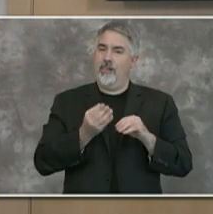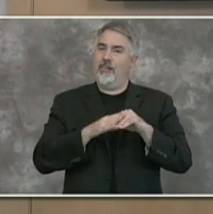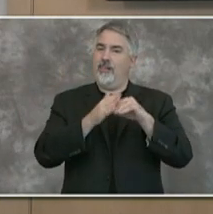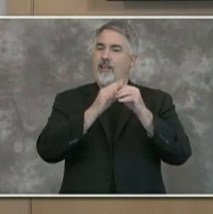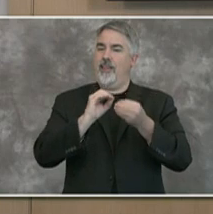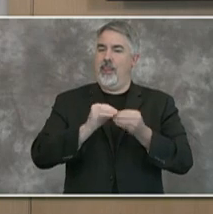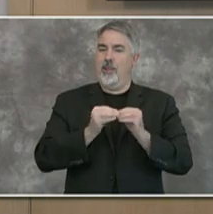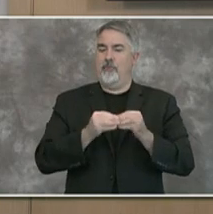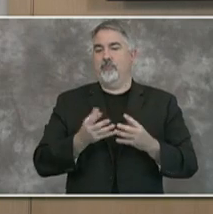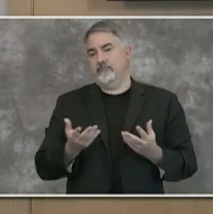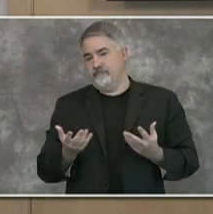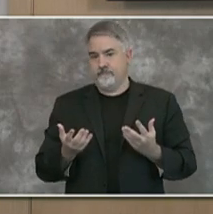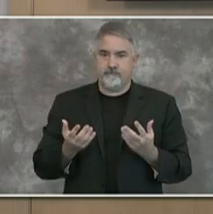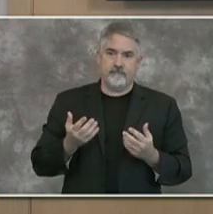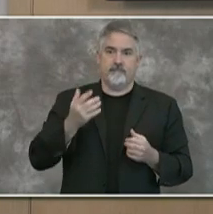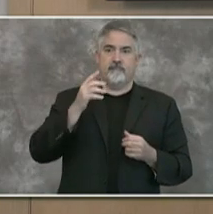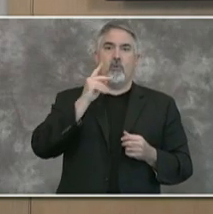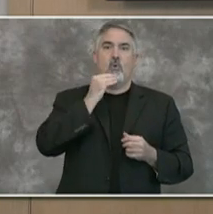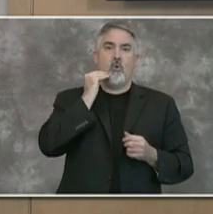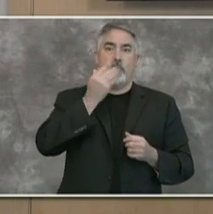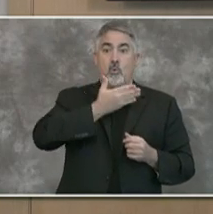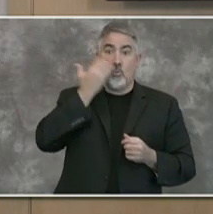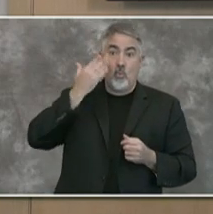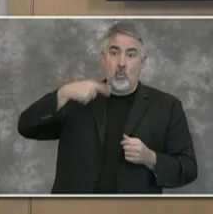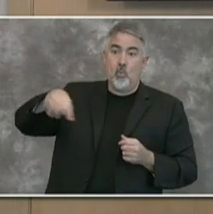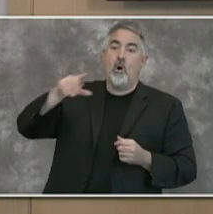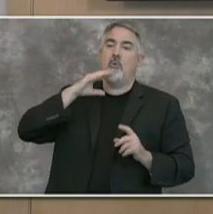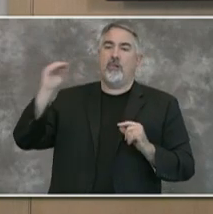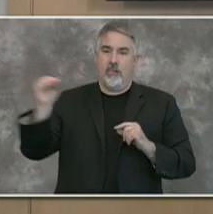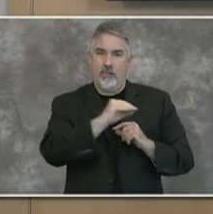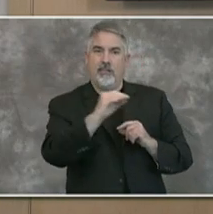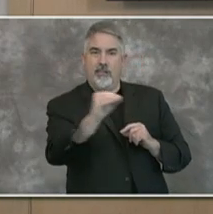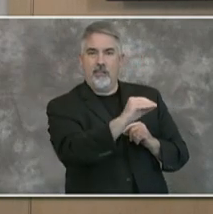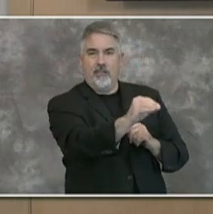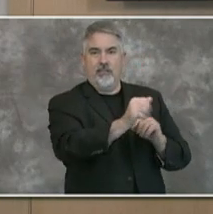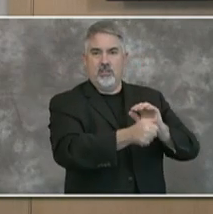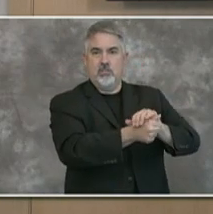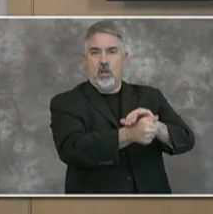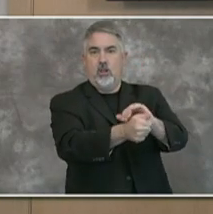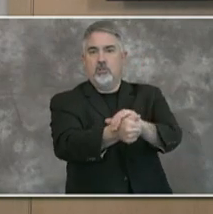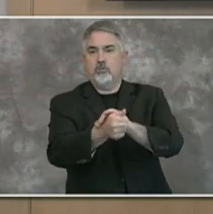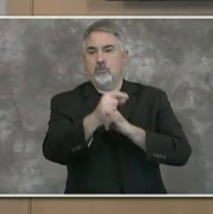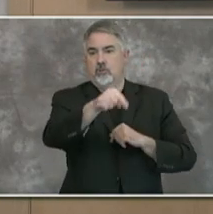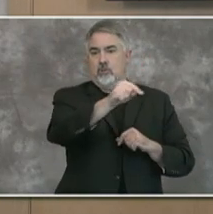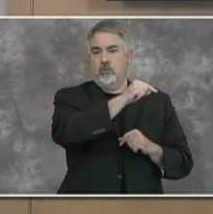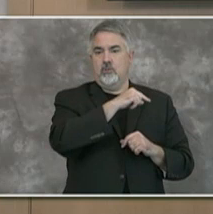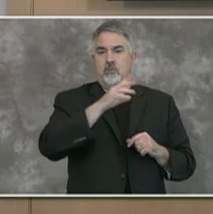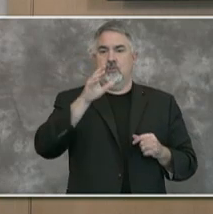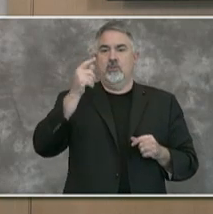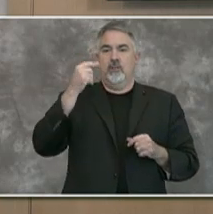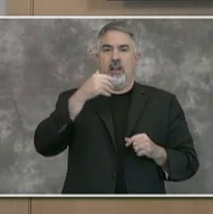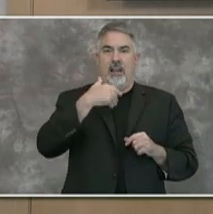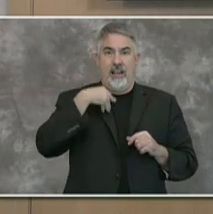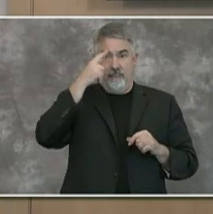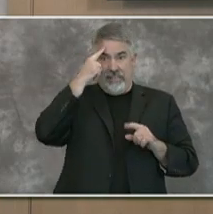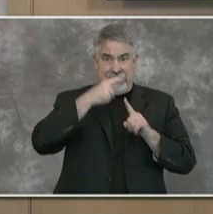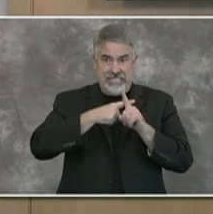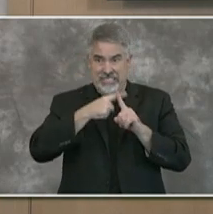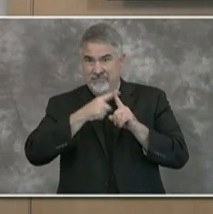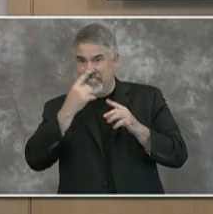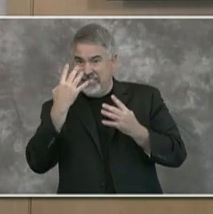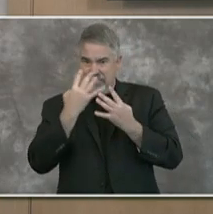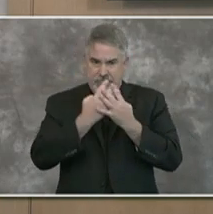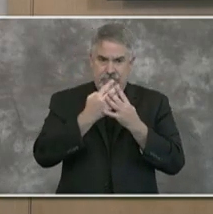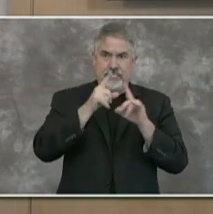San Diegans. At each of these facilities, clients and staff undergo medical screenings, temperature checks. Our public health nurses are there. Our County of